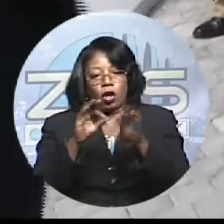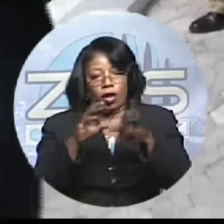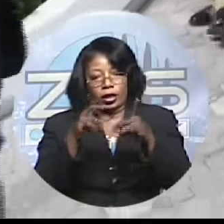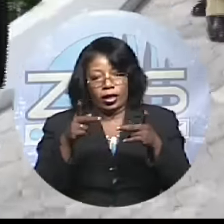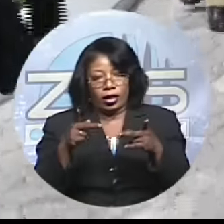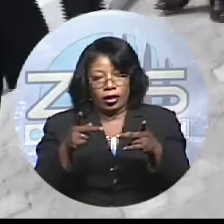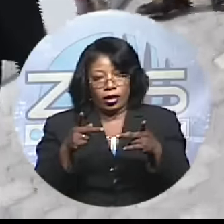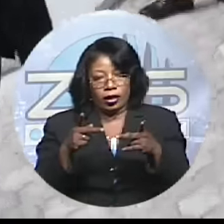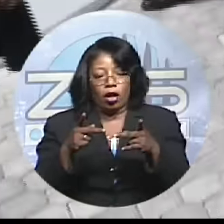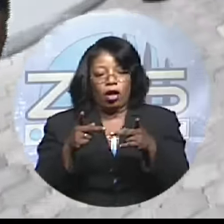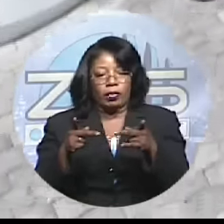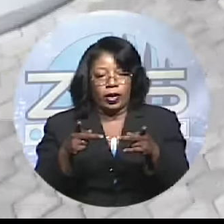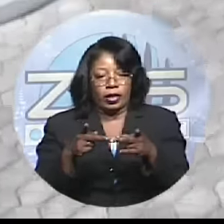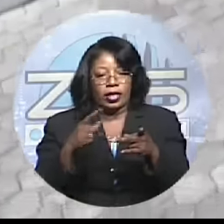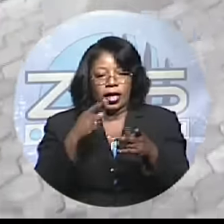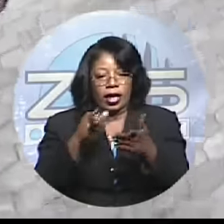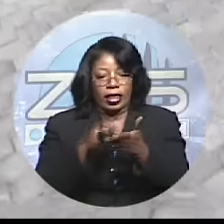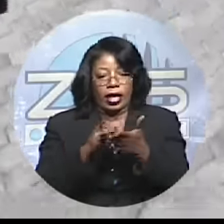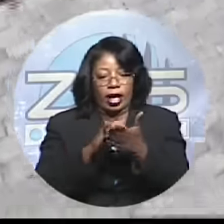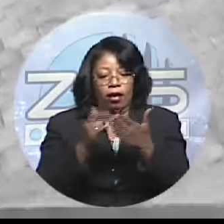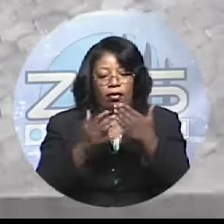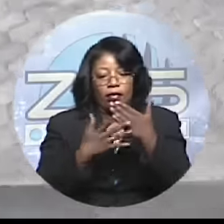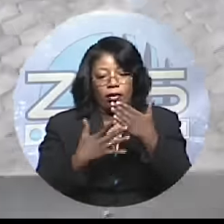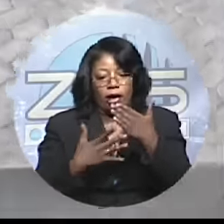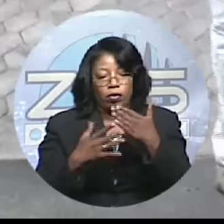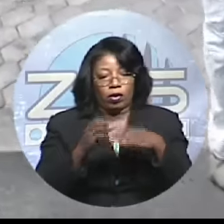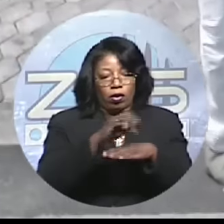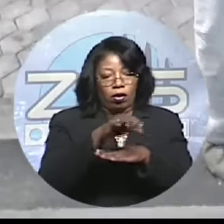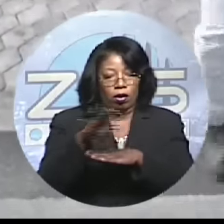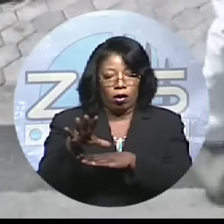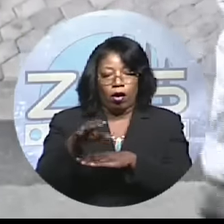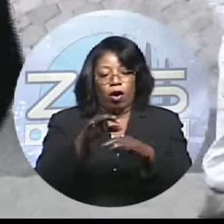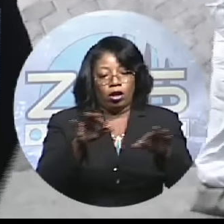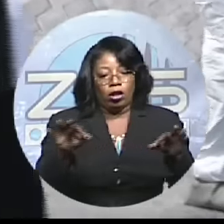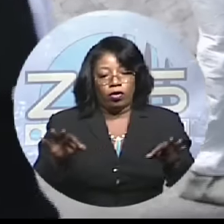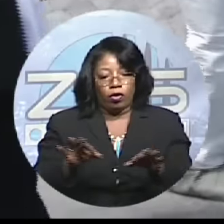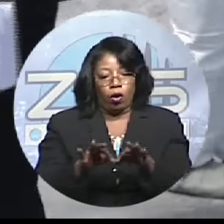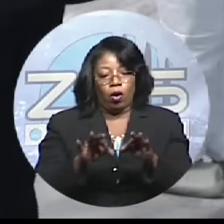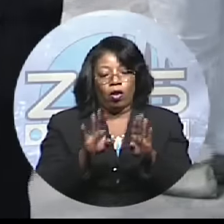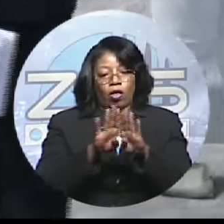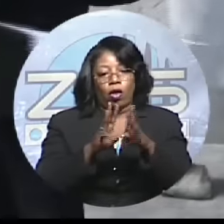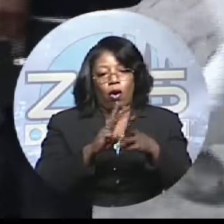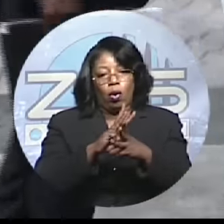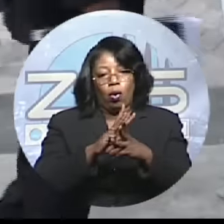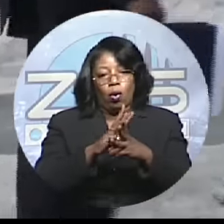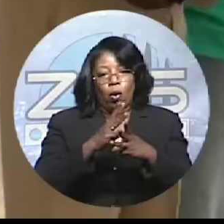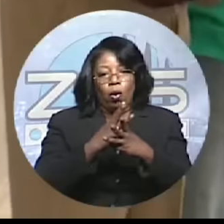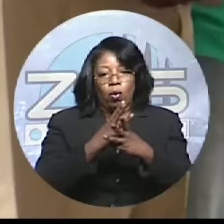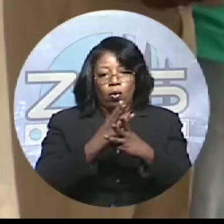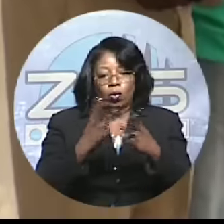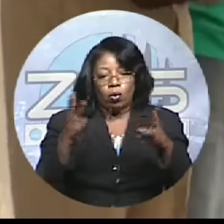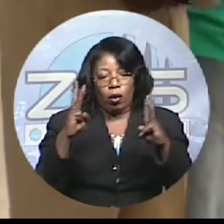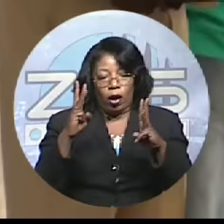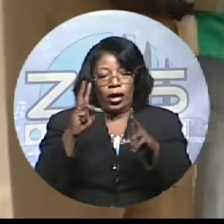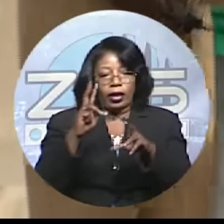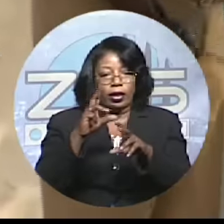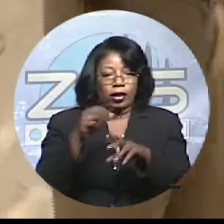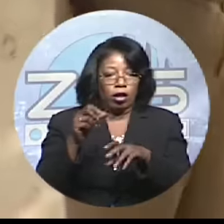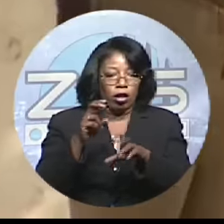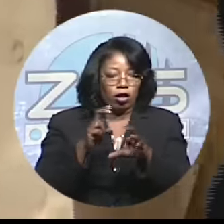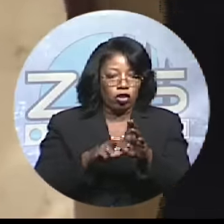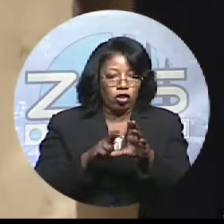kitchen patio, on the floor, on a knife, on the bottom of a glass, a door handle, the wall, and a chair. Additional blood stains were